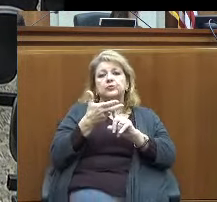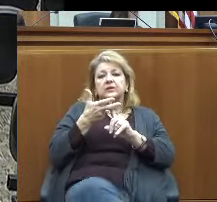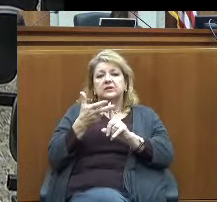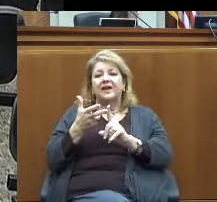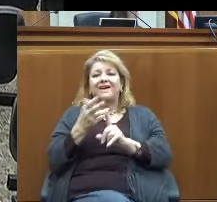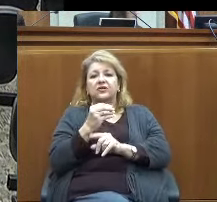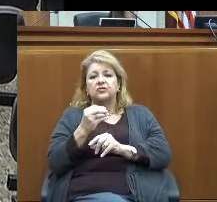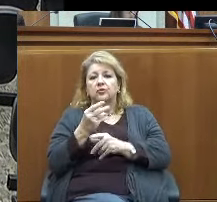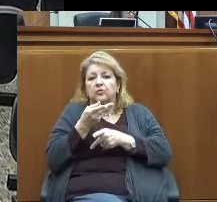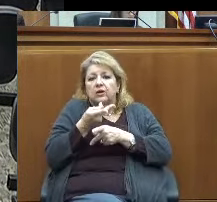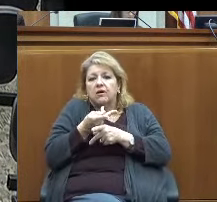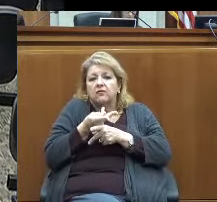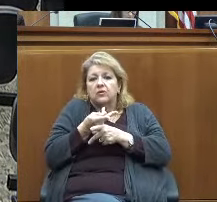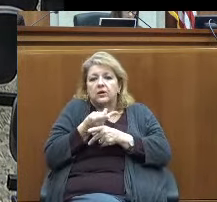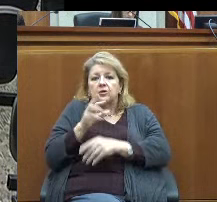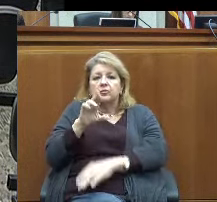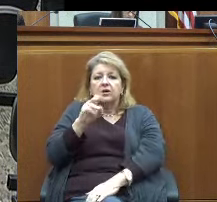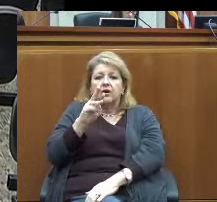force.